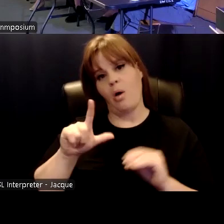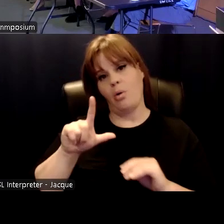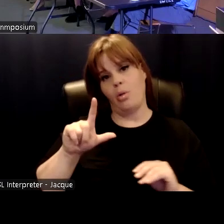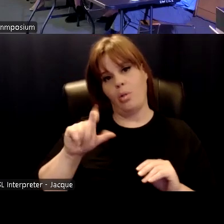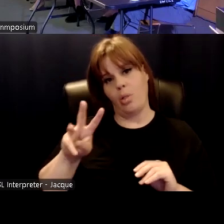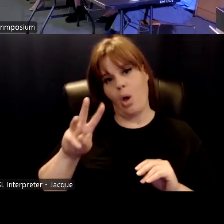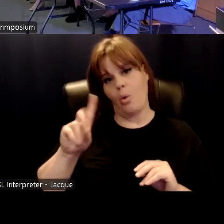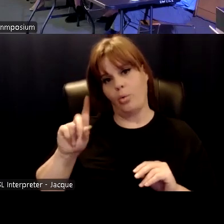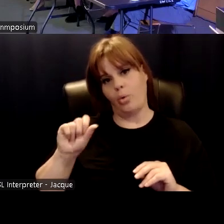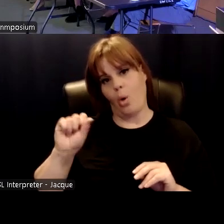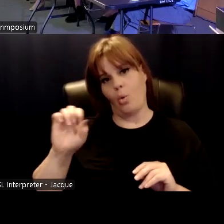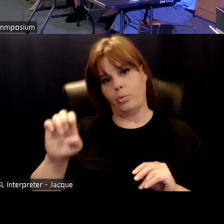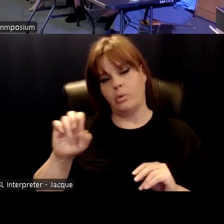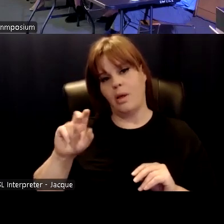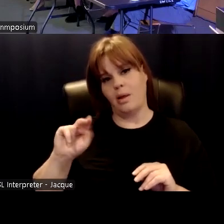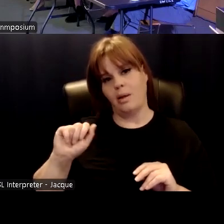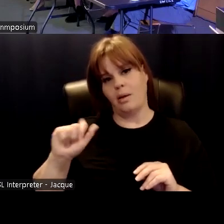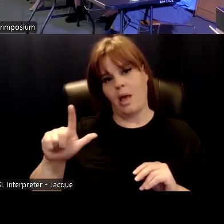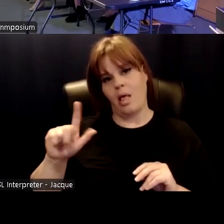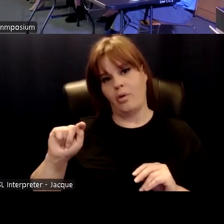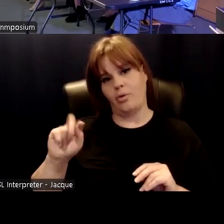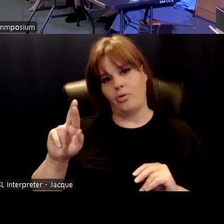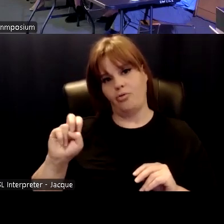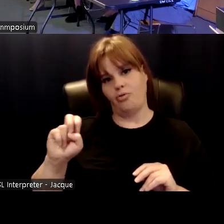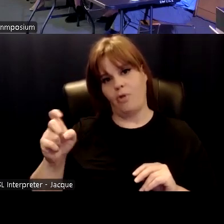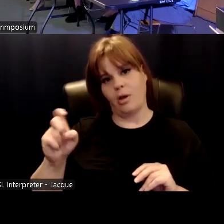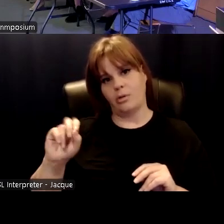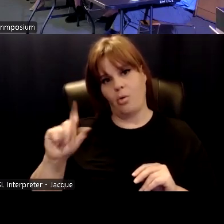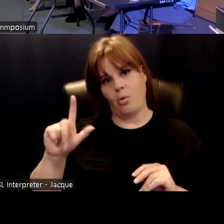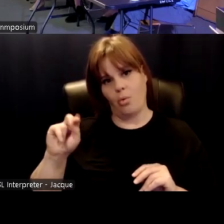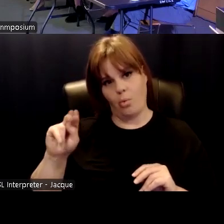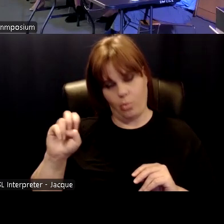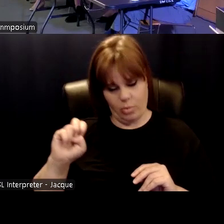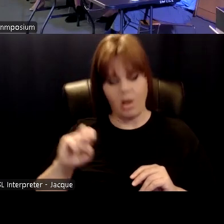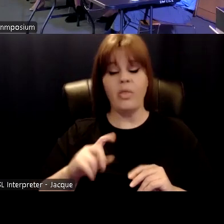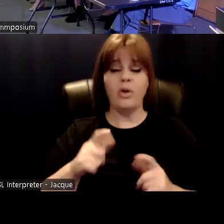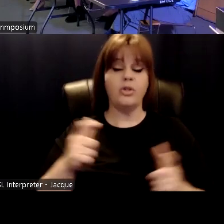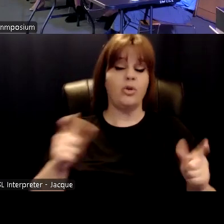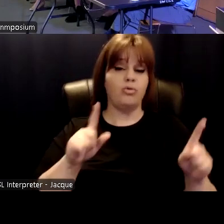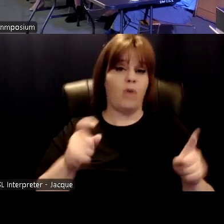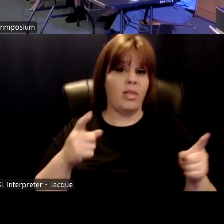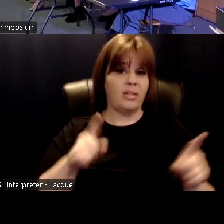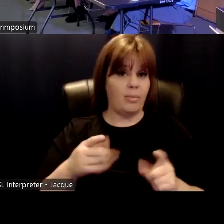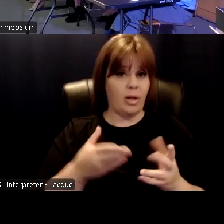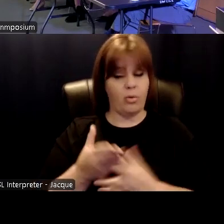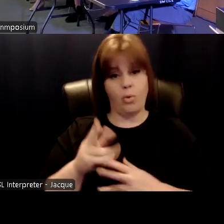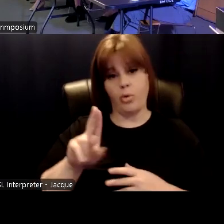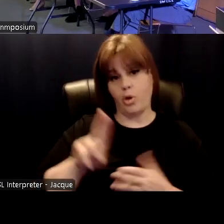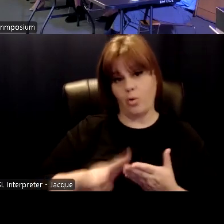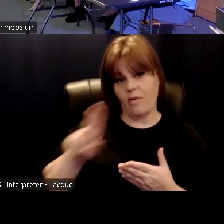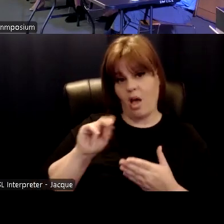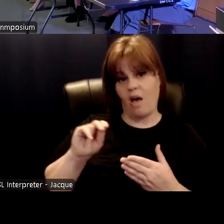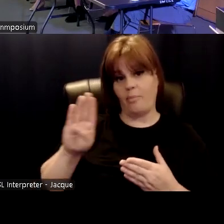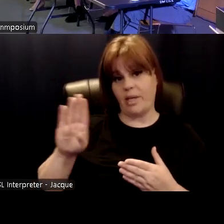is commonly used. There is actually a large clinical trial that's going on now through the University of British Columbia. So